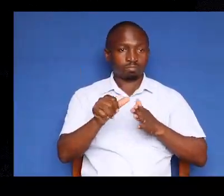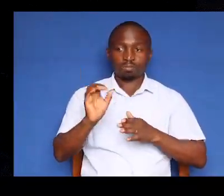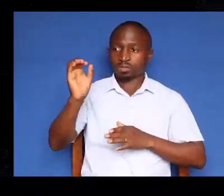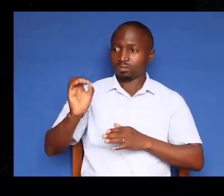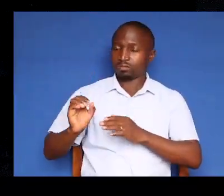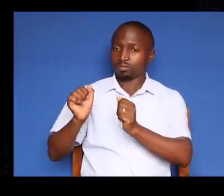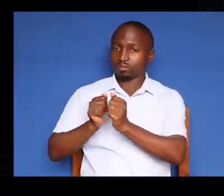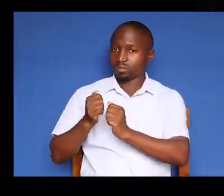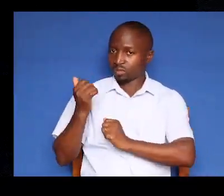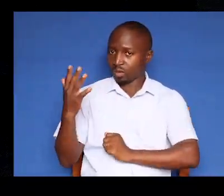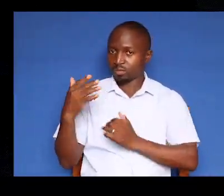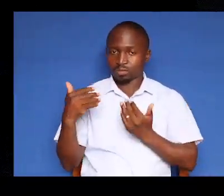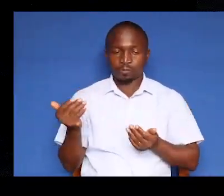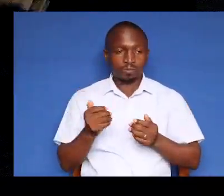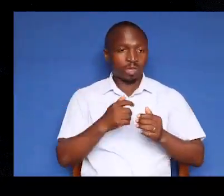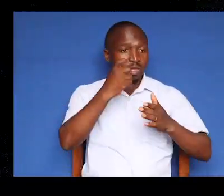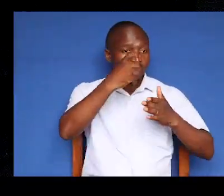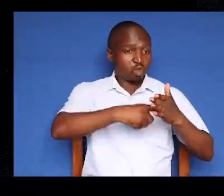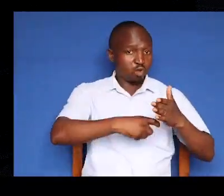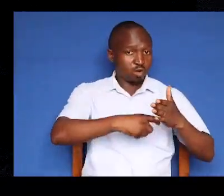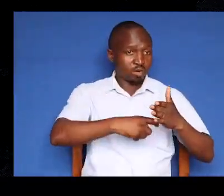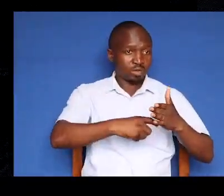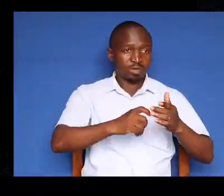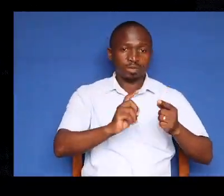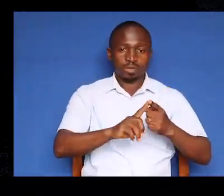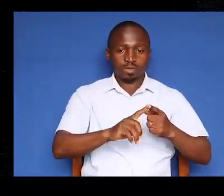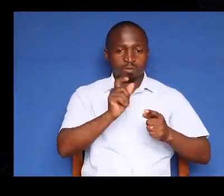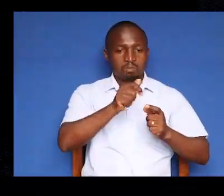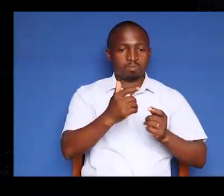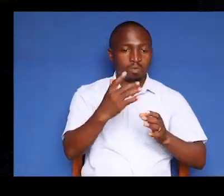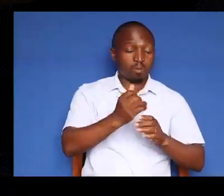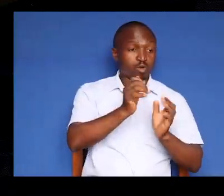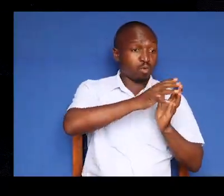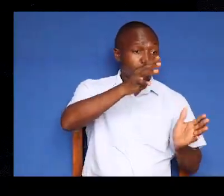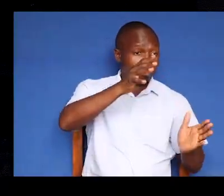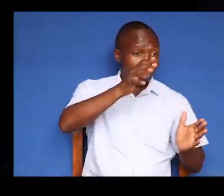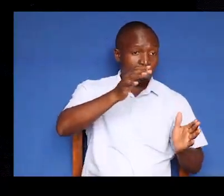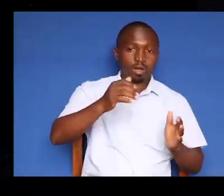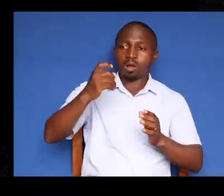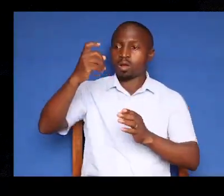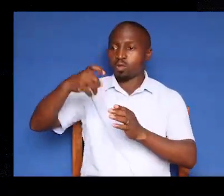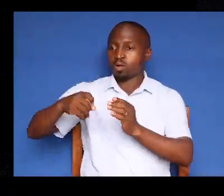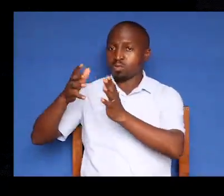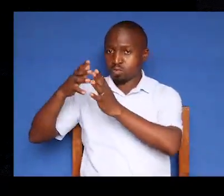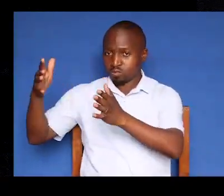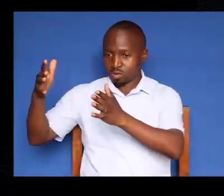15%. So the tax rate we may see here is higher with high income, is low with low